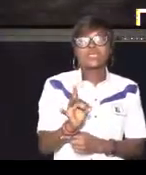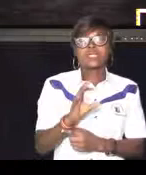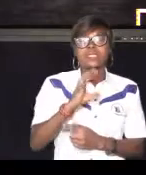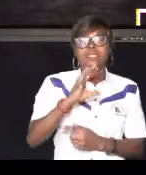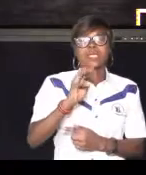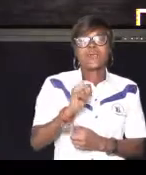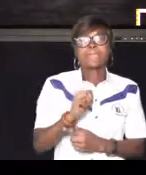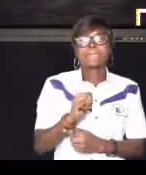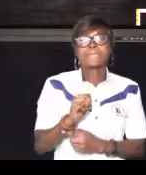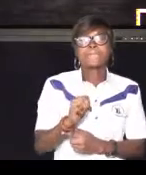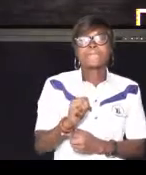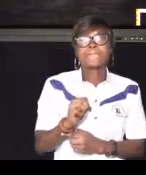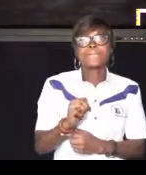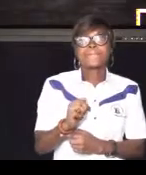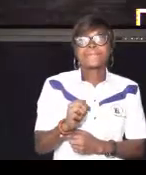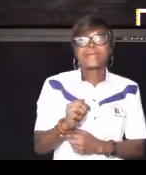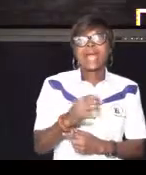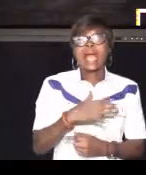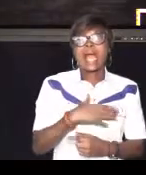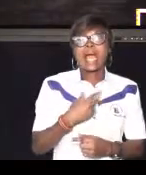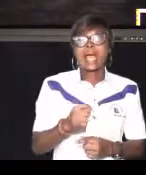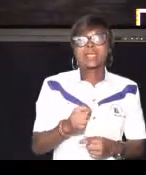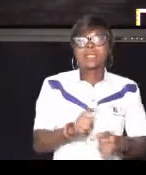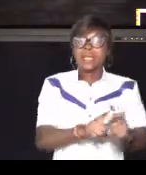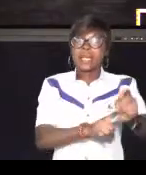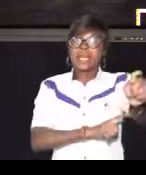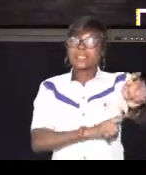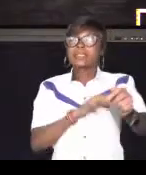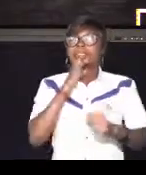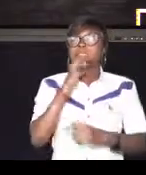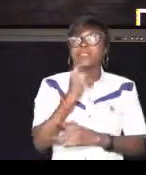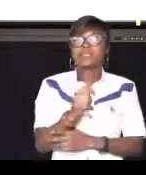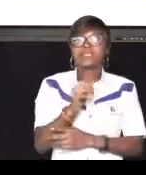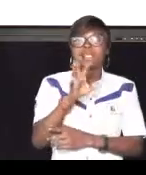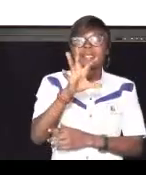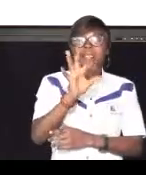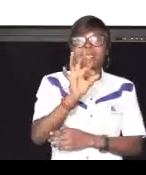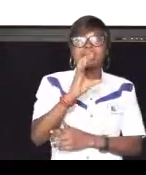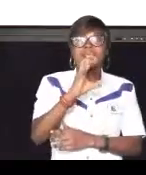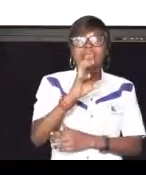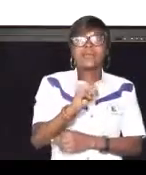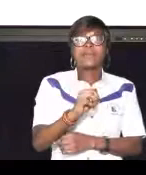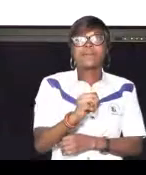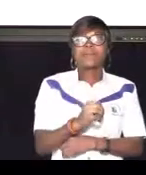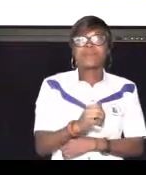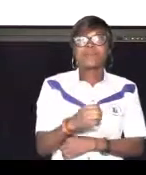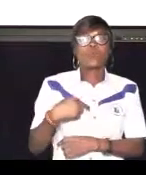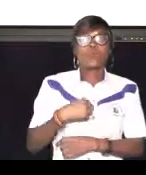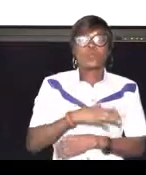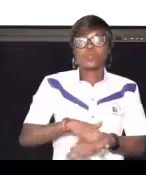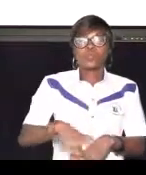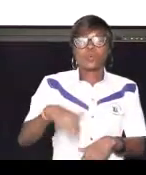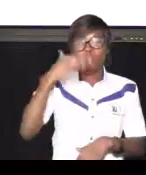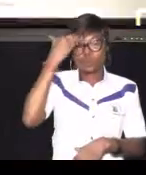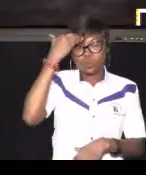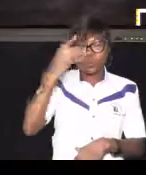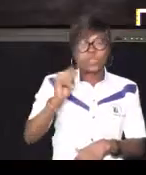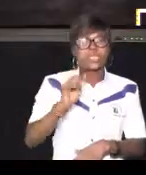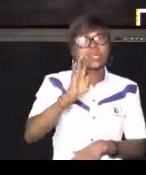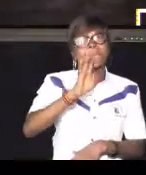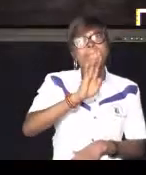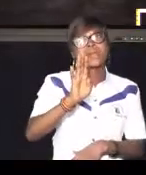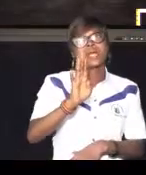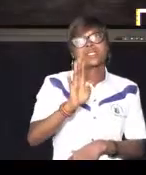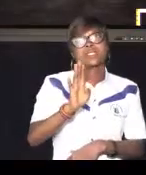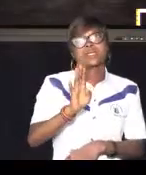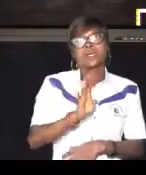middle. Now the length is 9 centimeters, but we do not know the breadth. Let's call that B, since we do not know